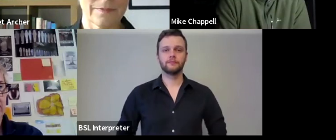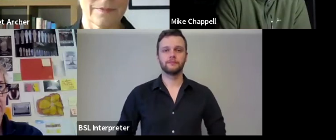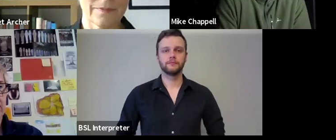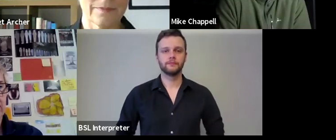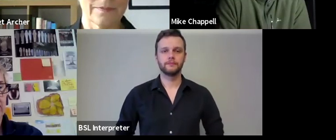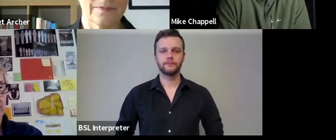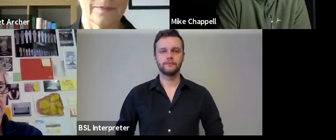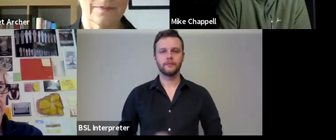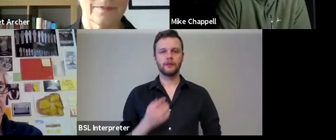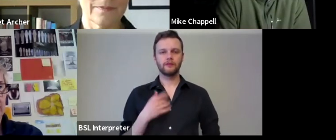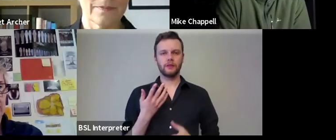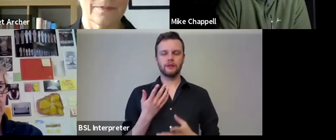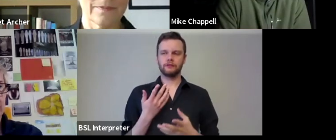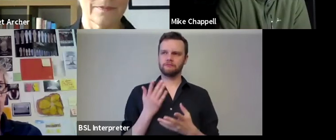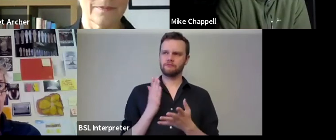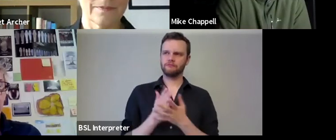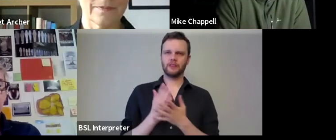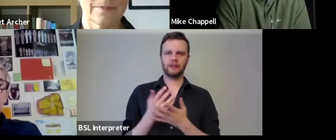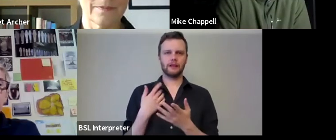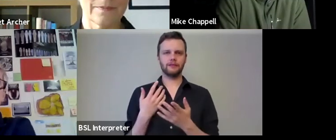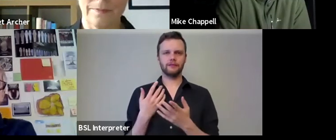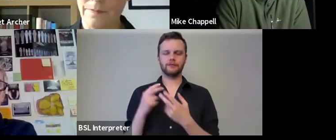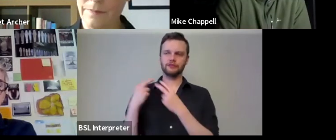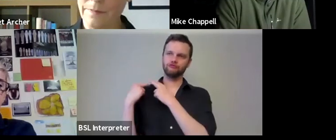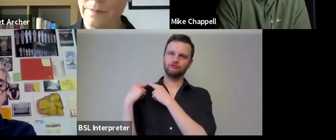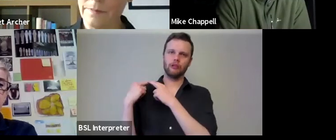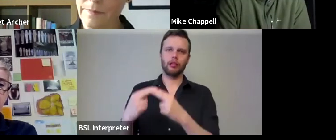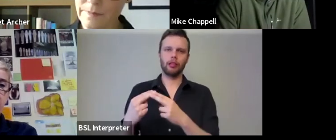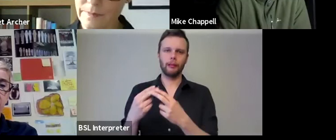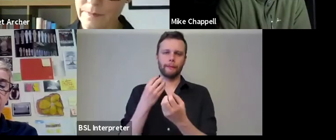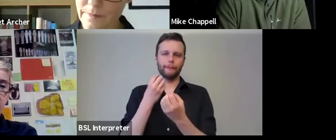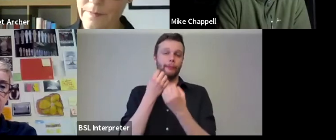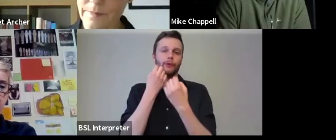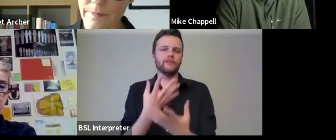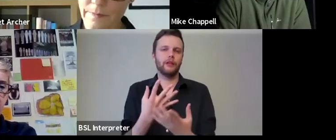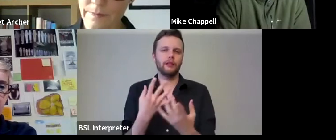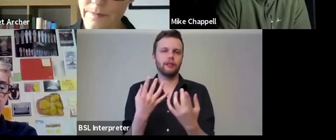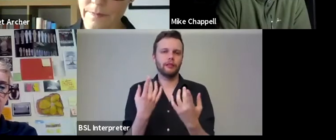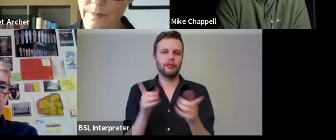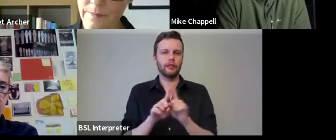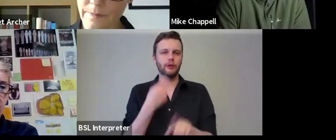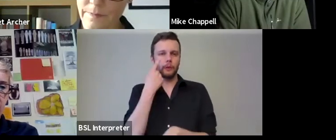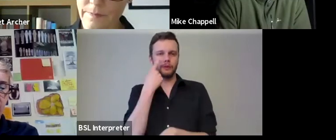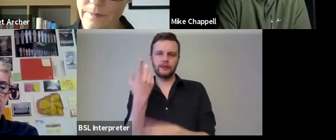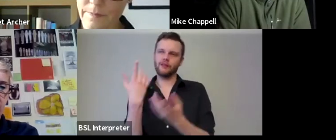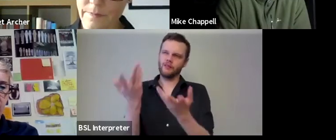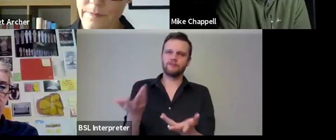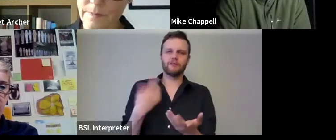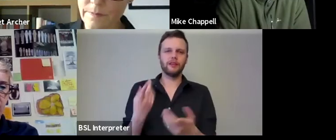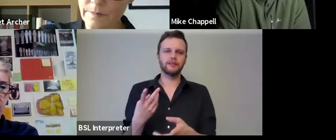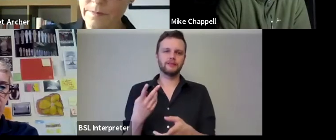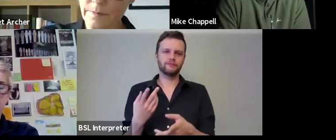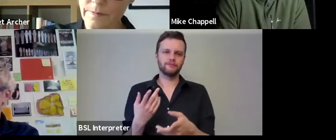It was the kind of, some of it was very kind of, I guess, traditionally beautiful stuff, sort of stuff you would naturally see as, okay, that's kind of really kind